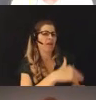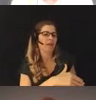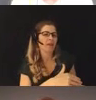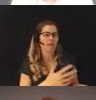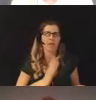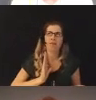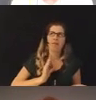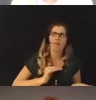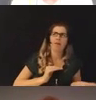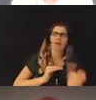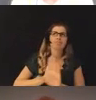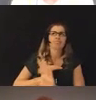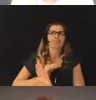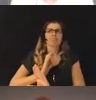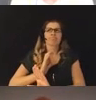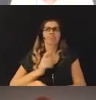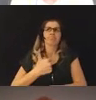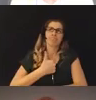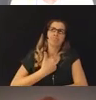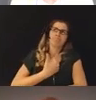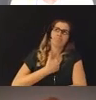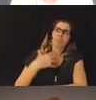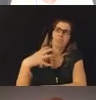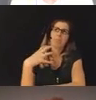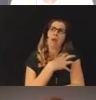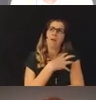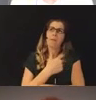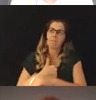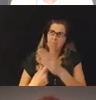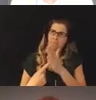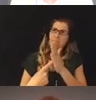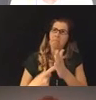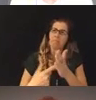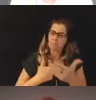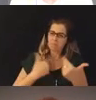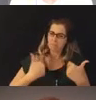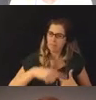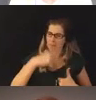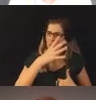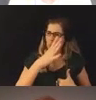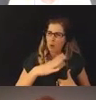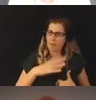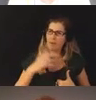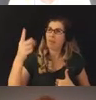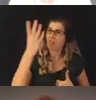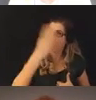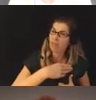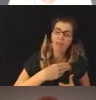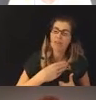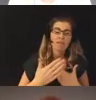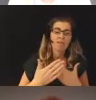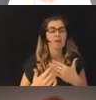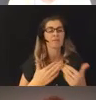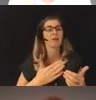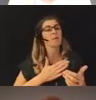result, we must empower and accept ourselves and portray the many sides and many voices of Black women that are often ignored. My